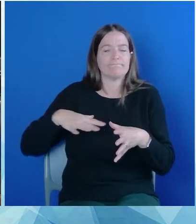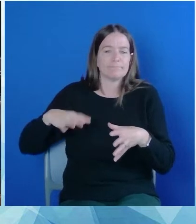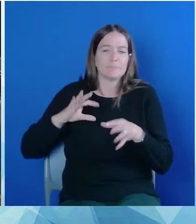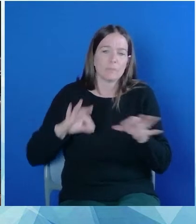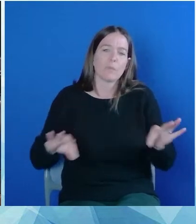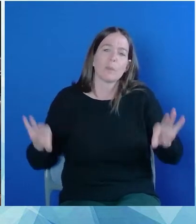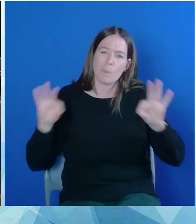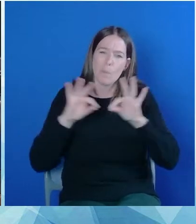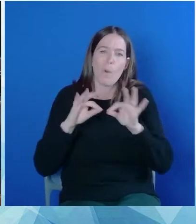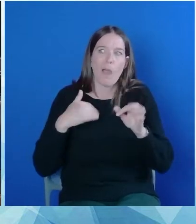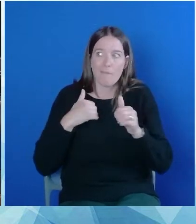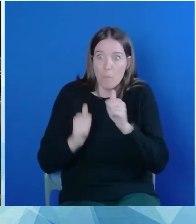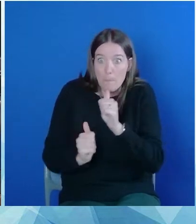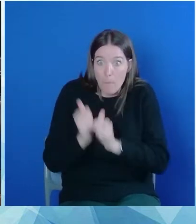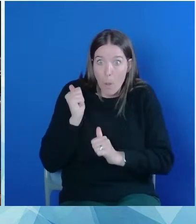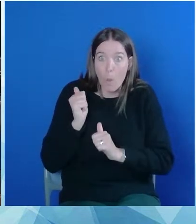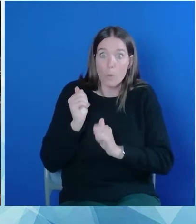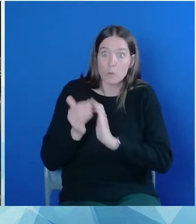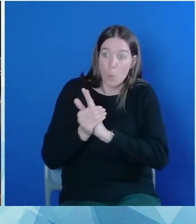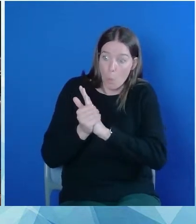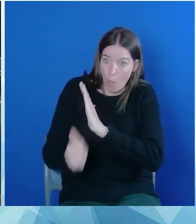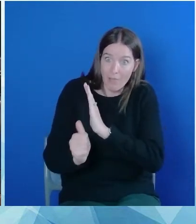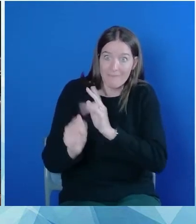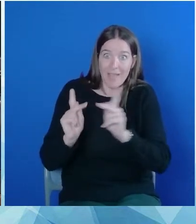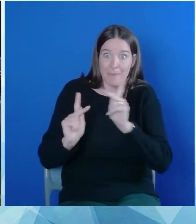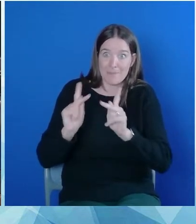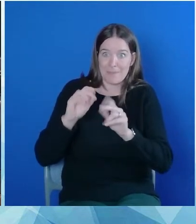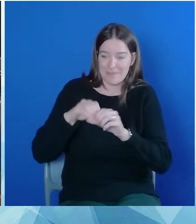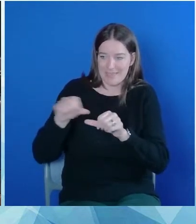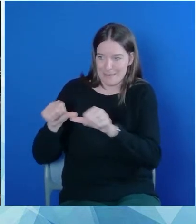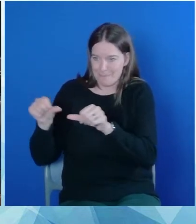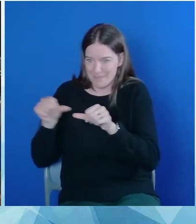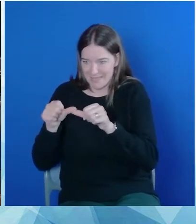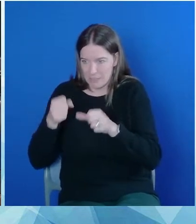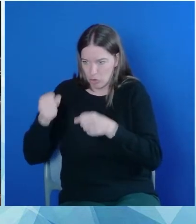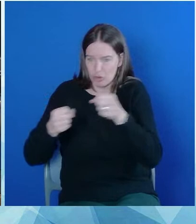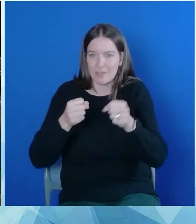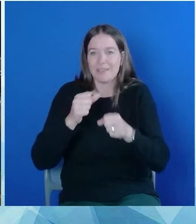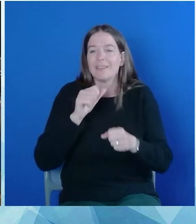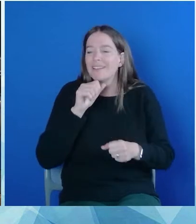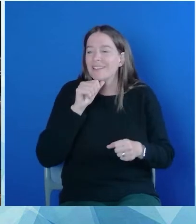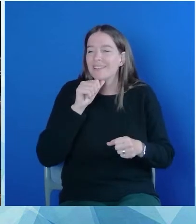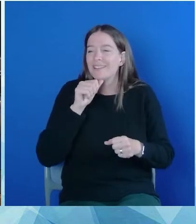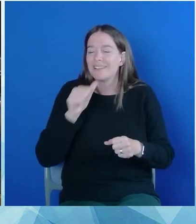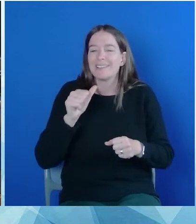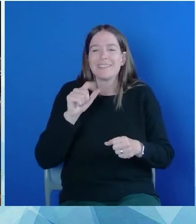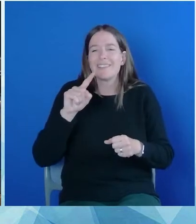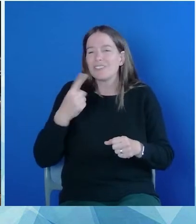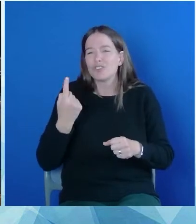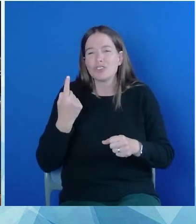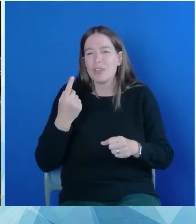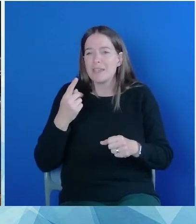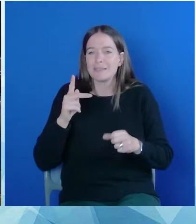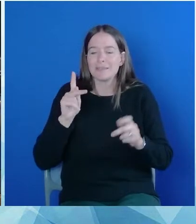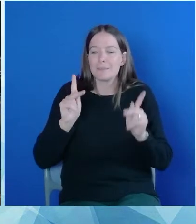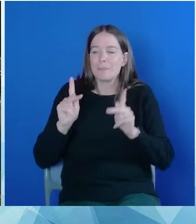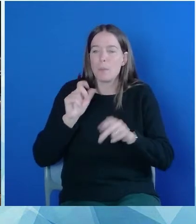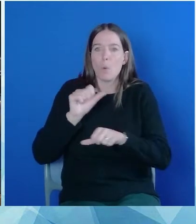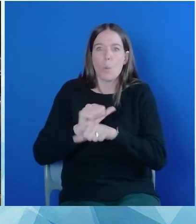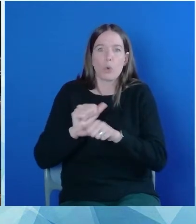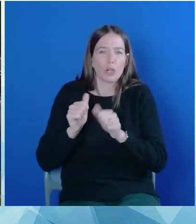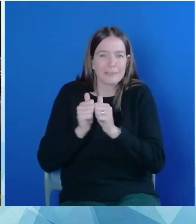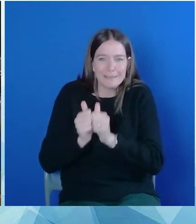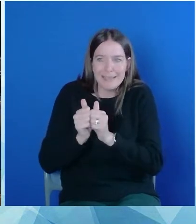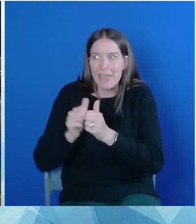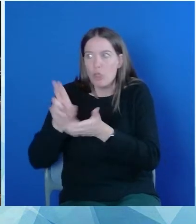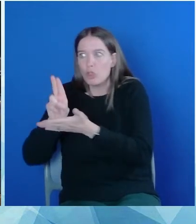the most qualified people in positions. But this is more than just people working together in a university or at an agency. This is